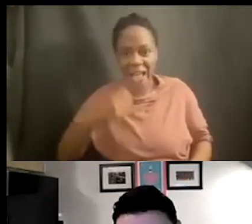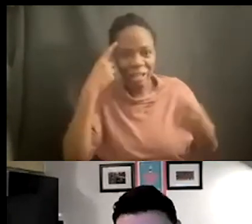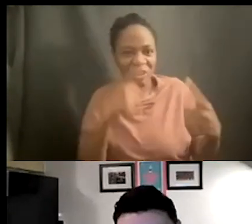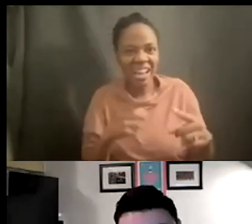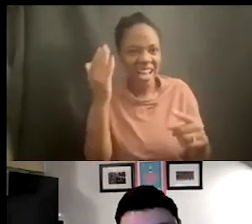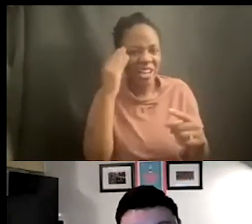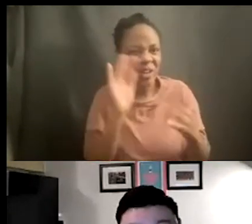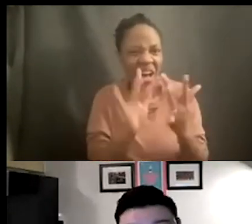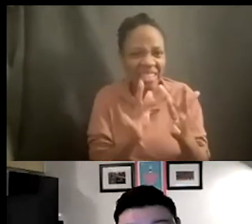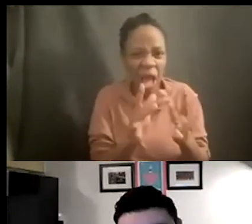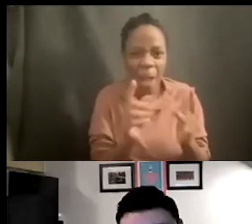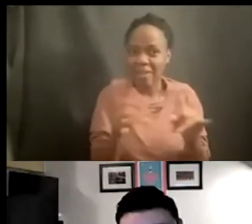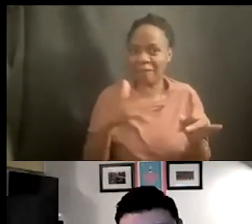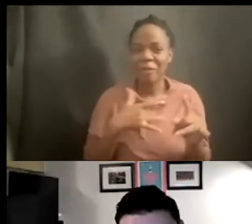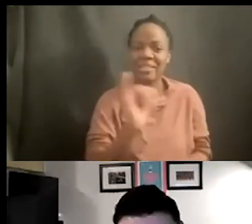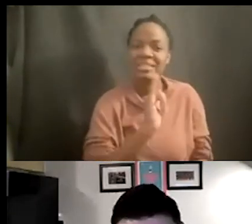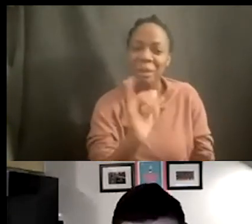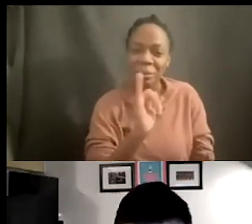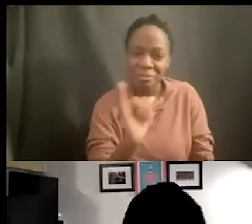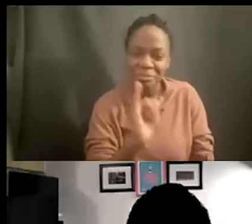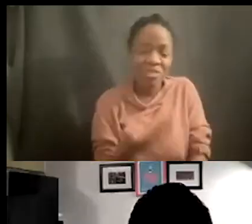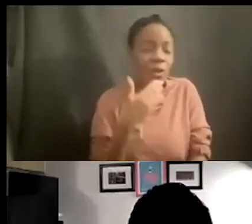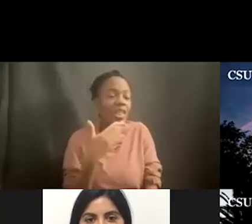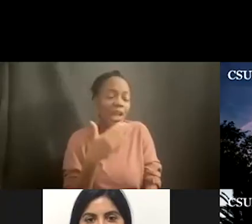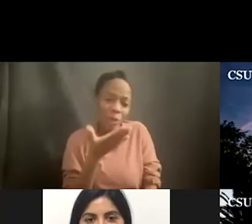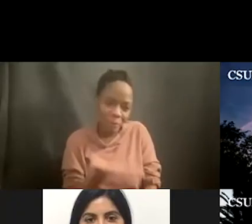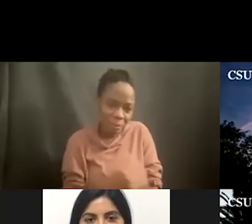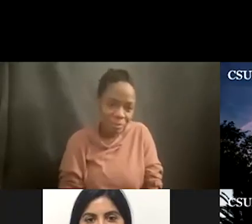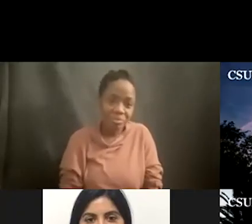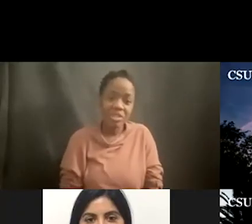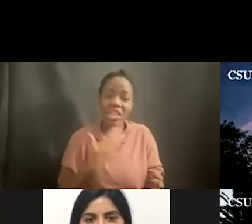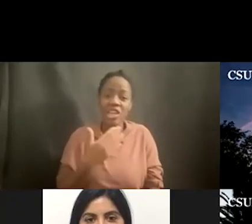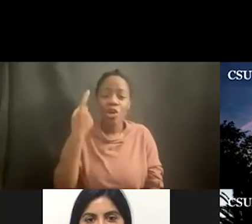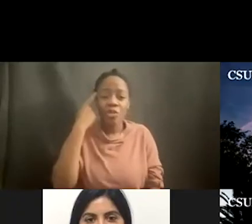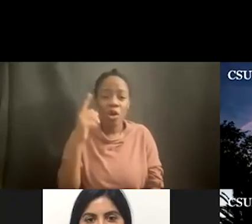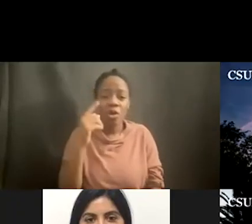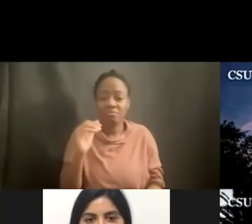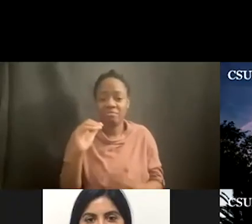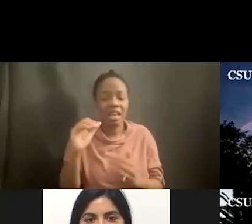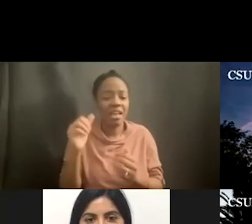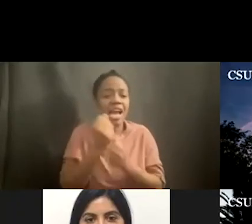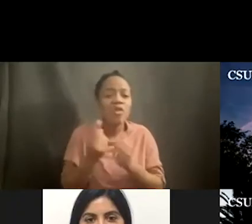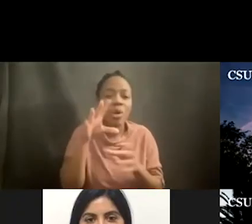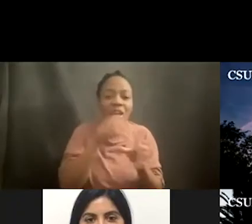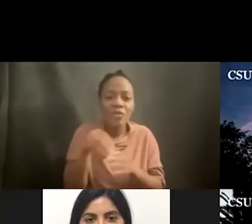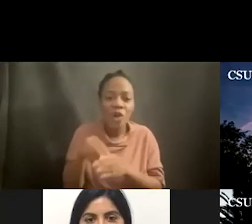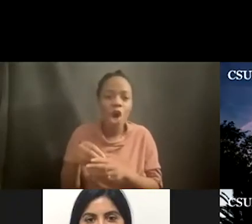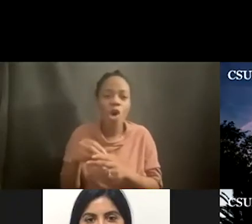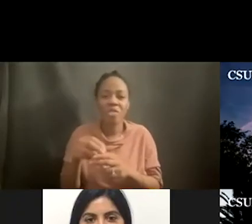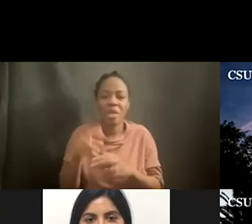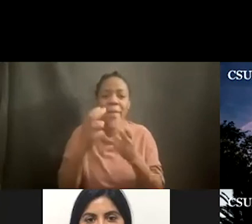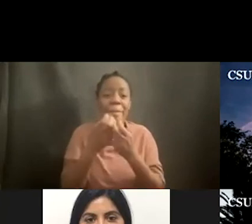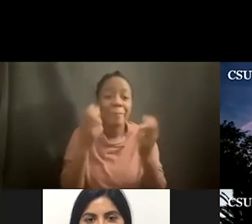ability to connect with him. So thank you to him. And then thanks to all of the facilitators and the panelists that